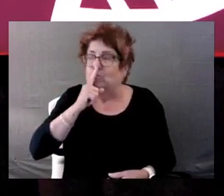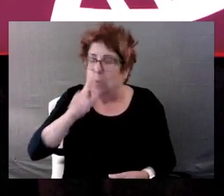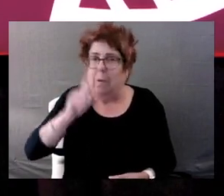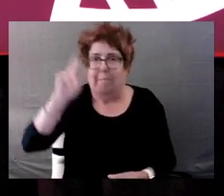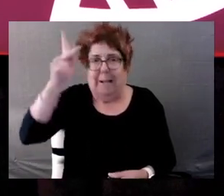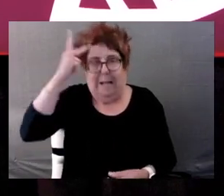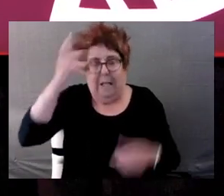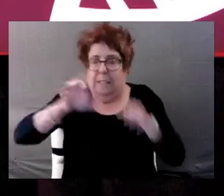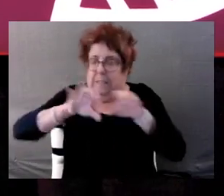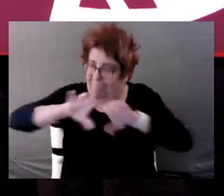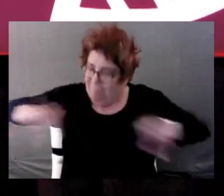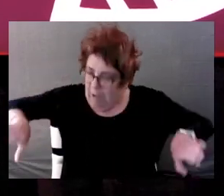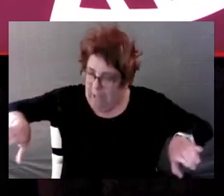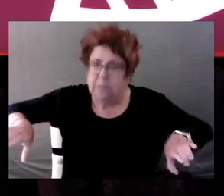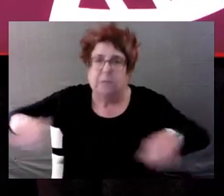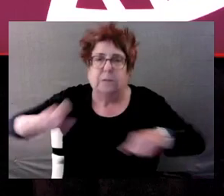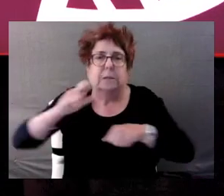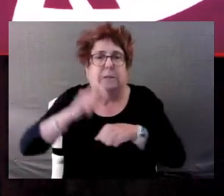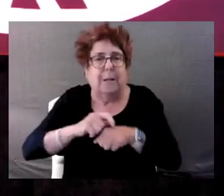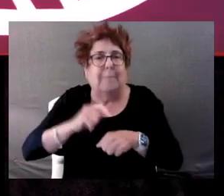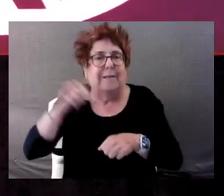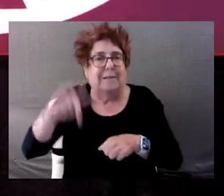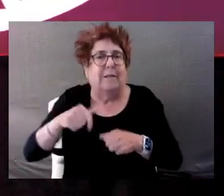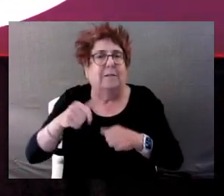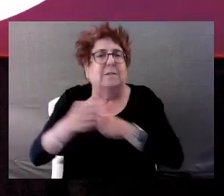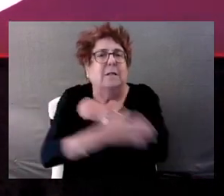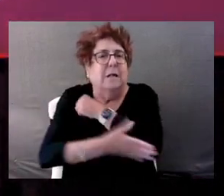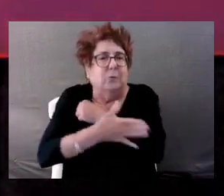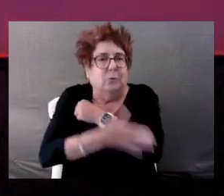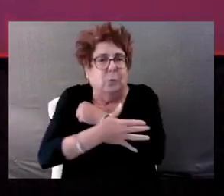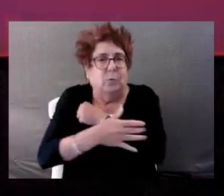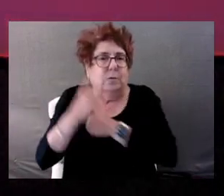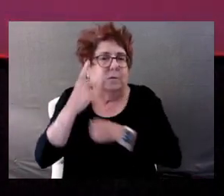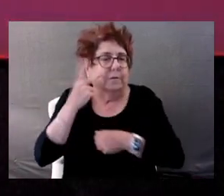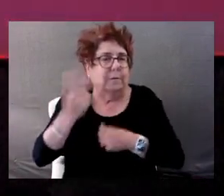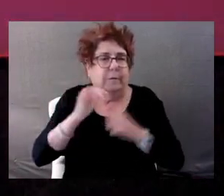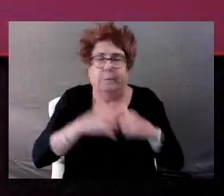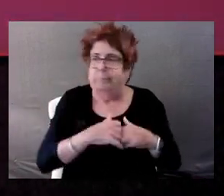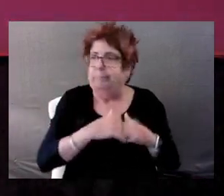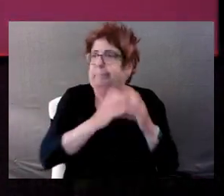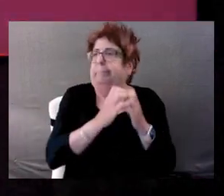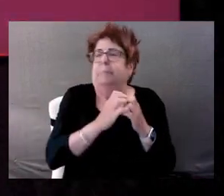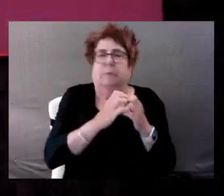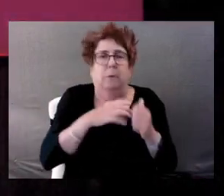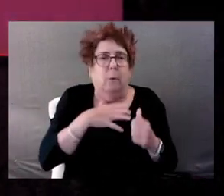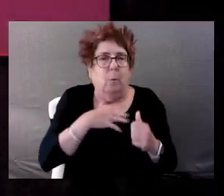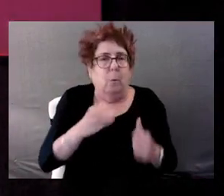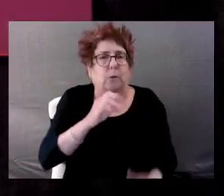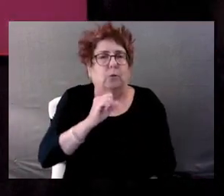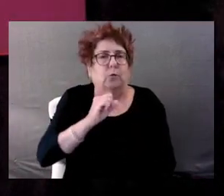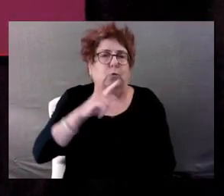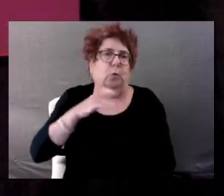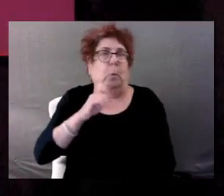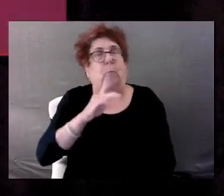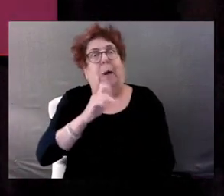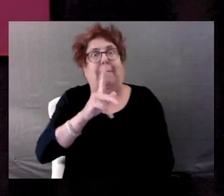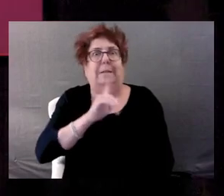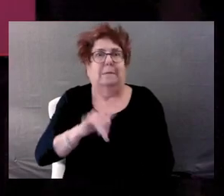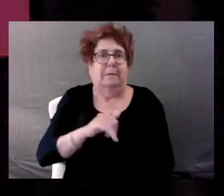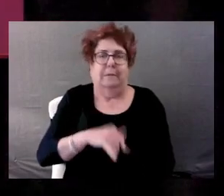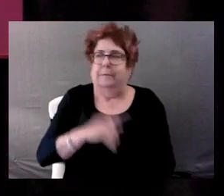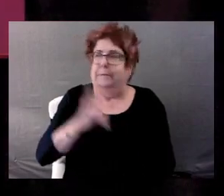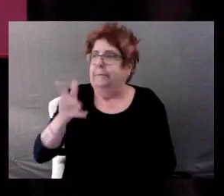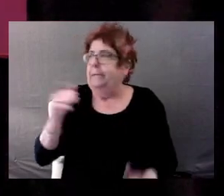in our nation, that we're in a nation that we're seeing the rise up of white supremacy, that we're seeing the rise of those that actually are